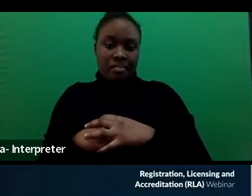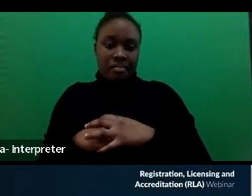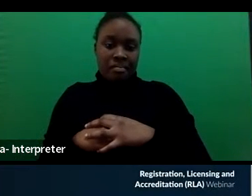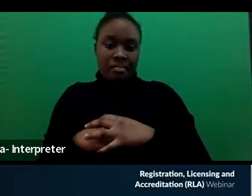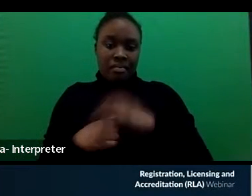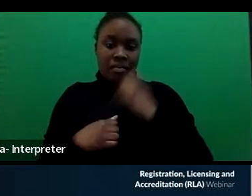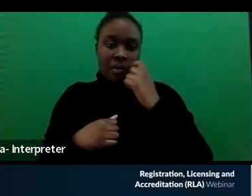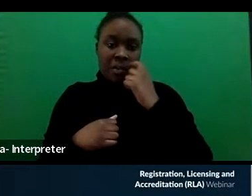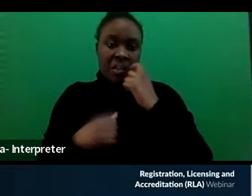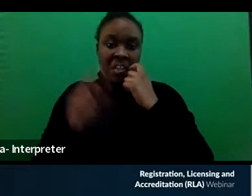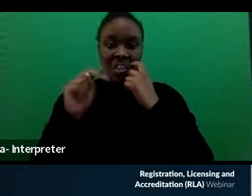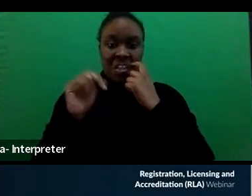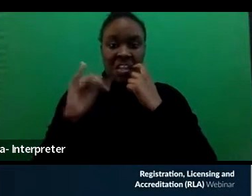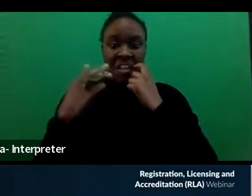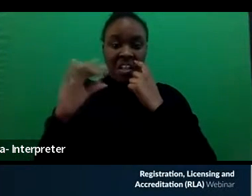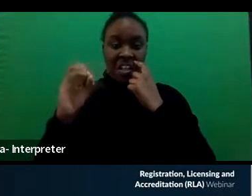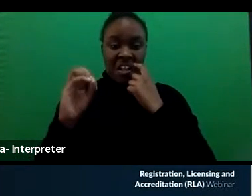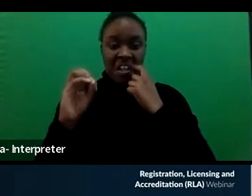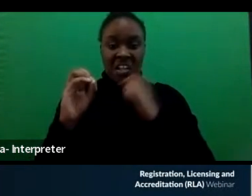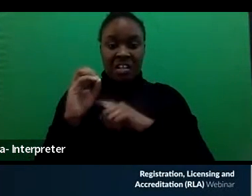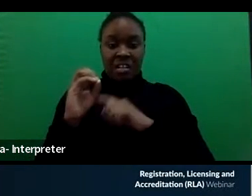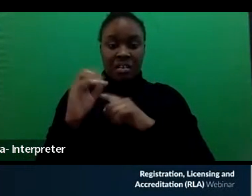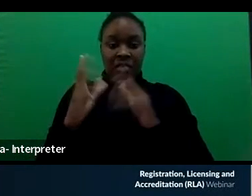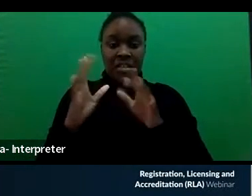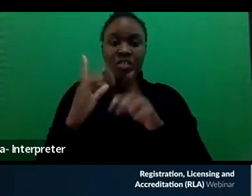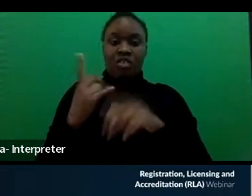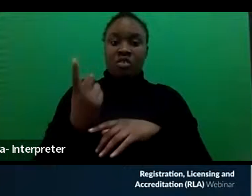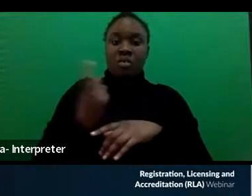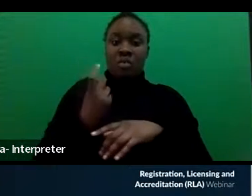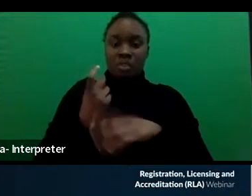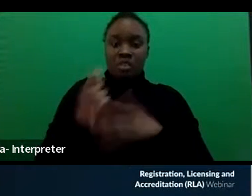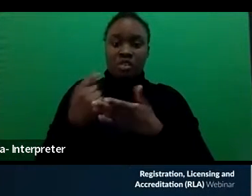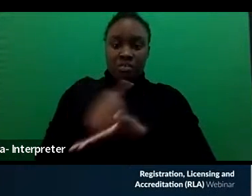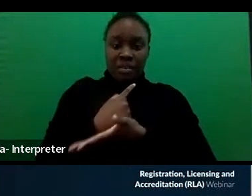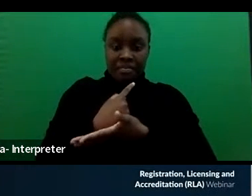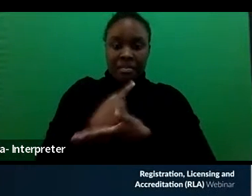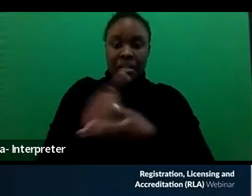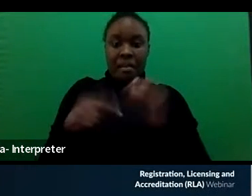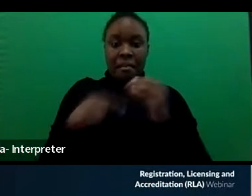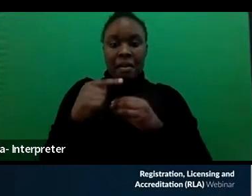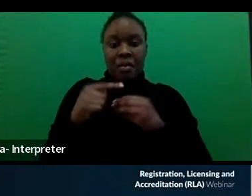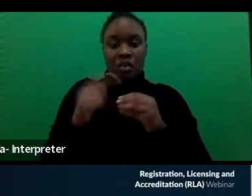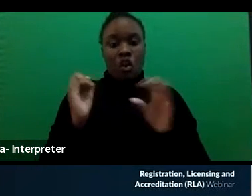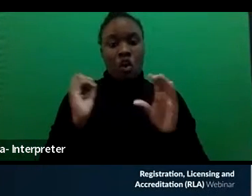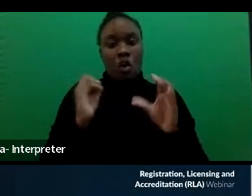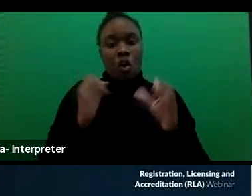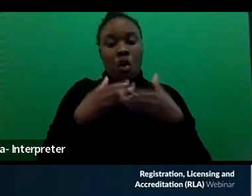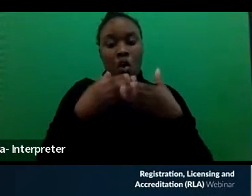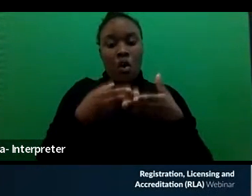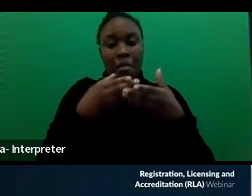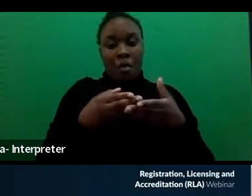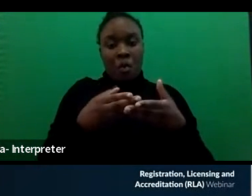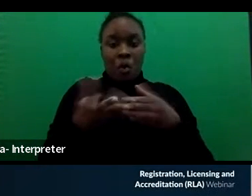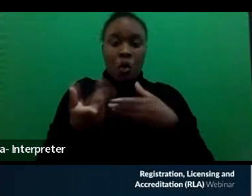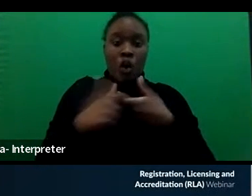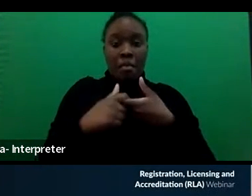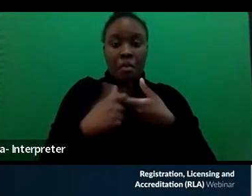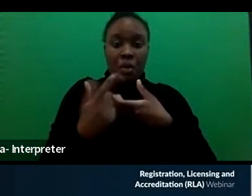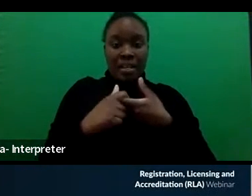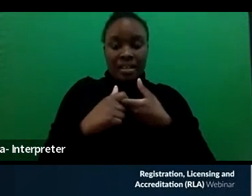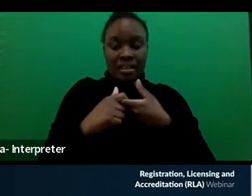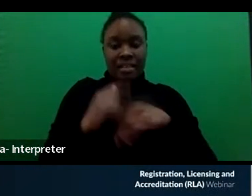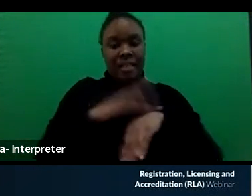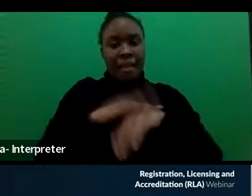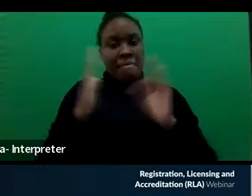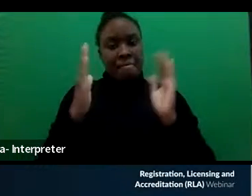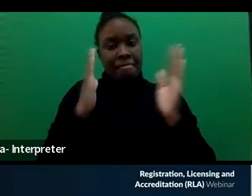Nico just sent us a question in terms of onboarding timeframes. He wants to know that when is the deadline that all